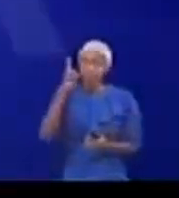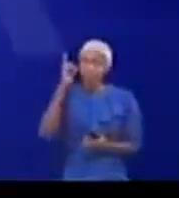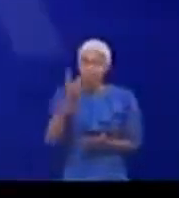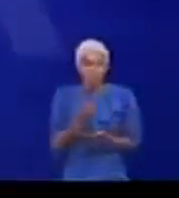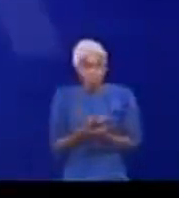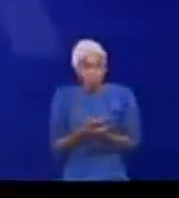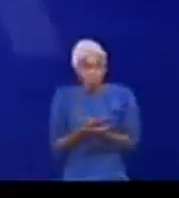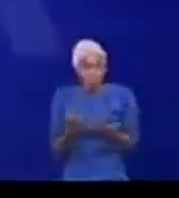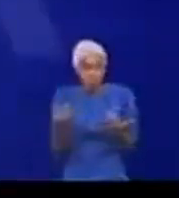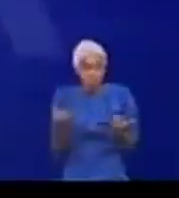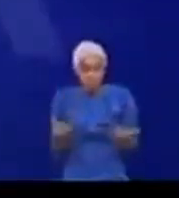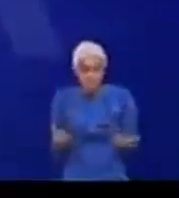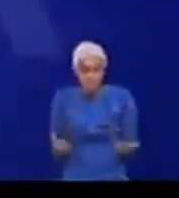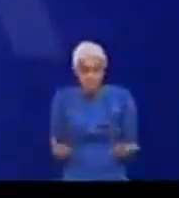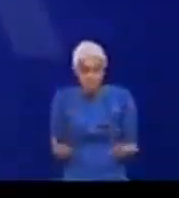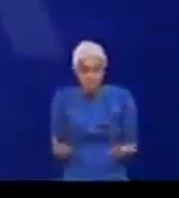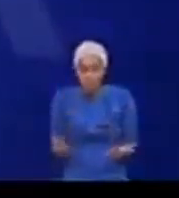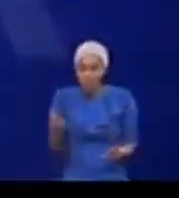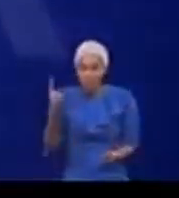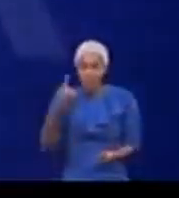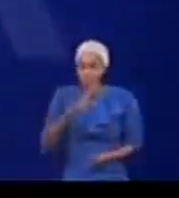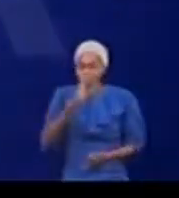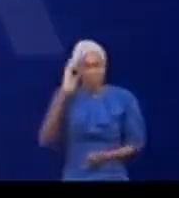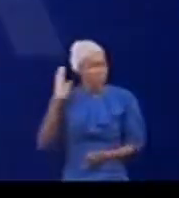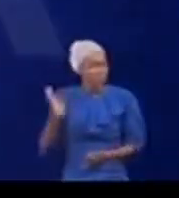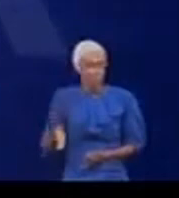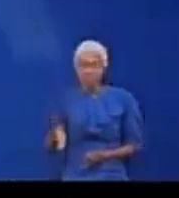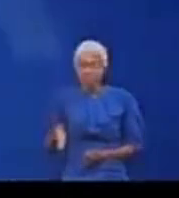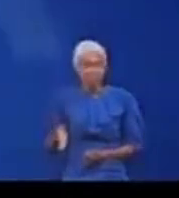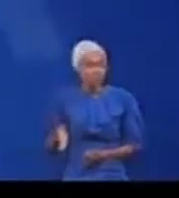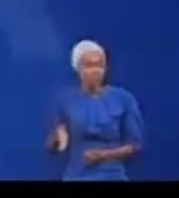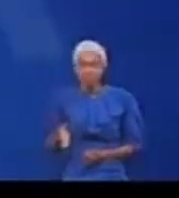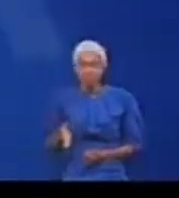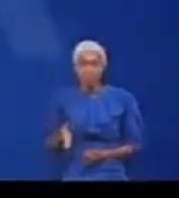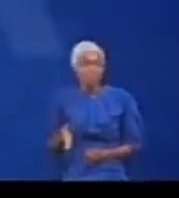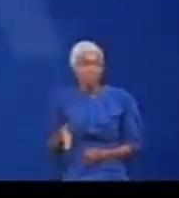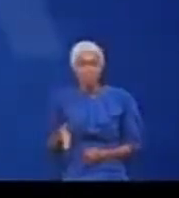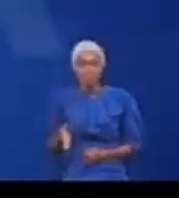So why would he fail now?